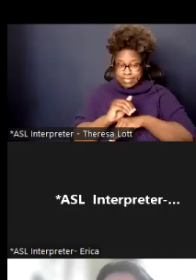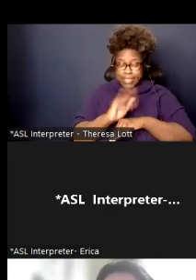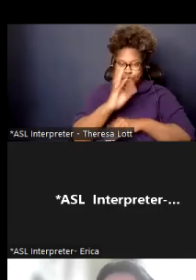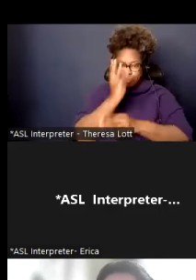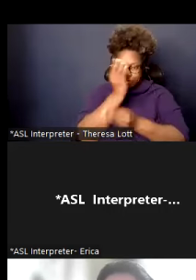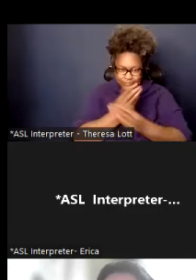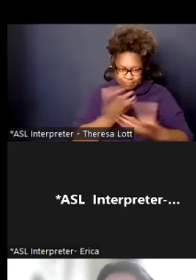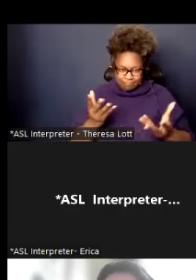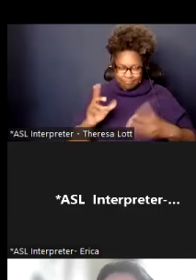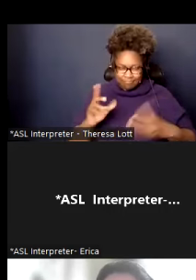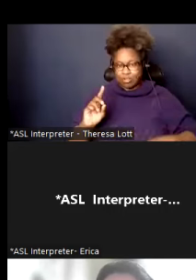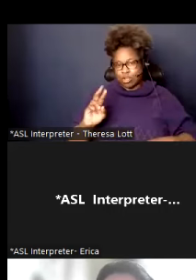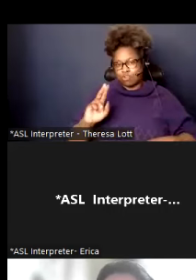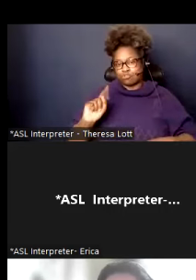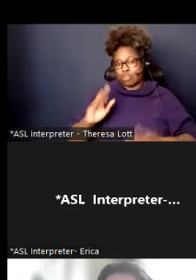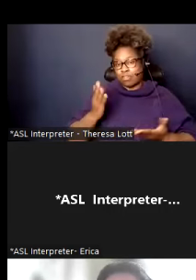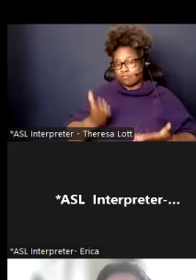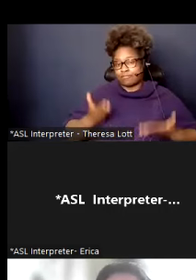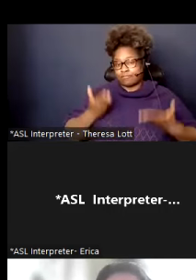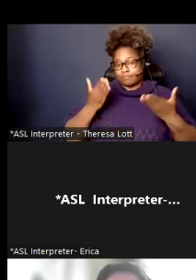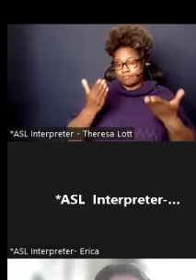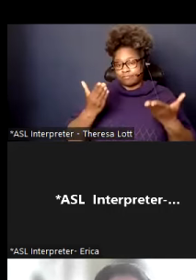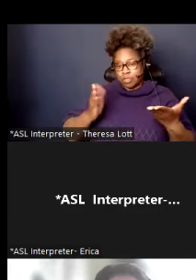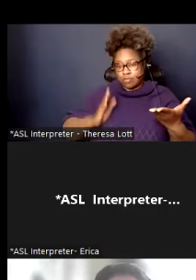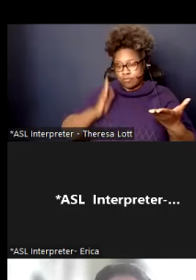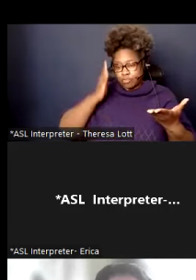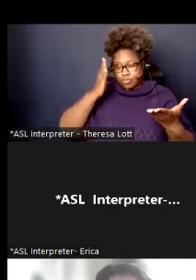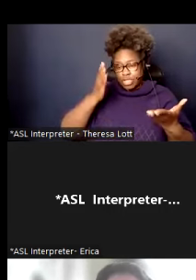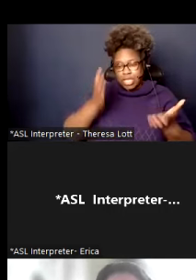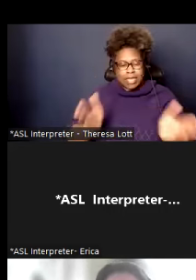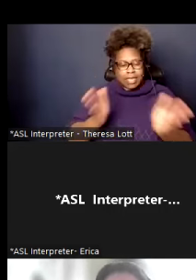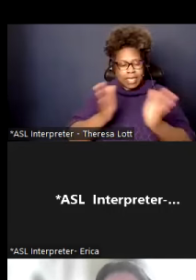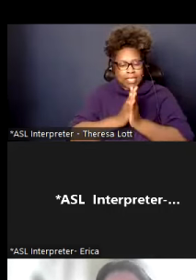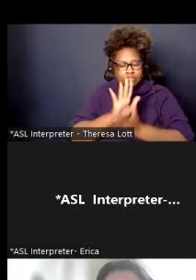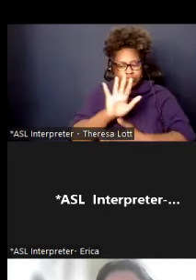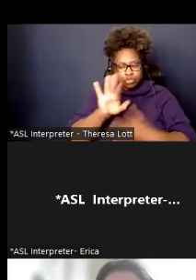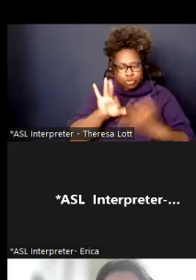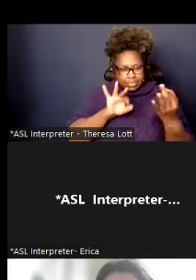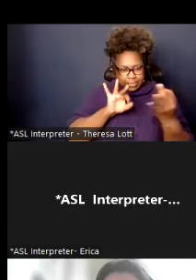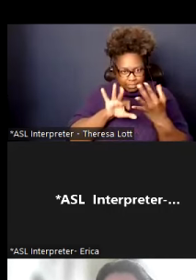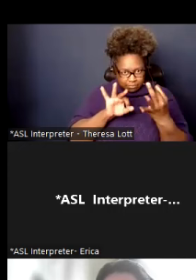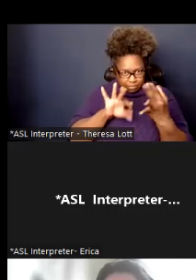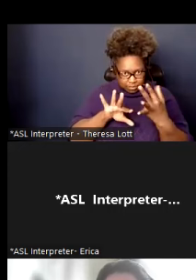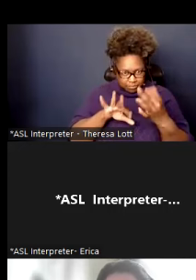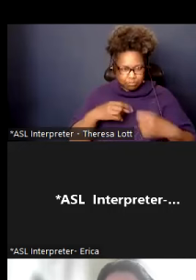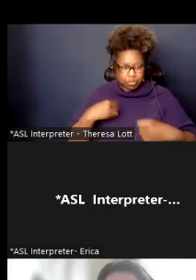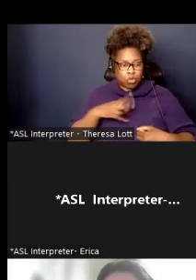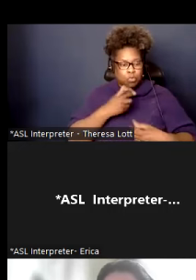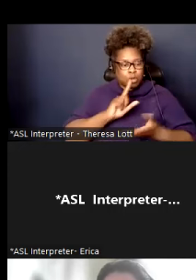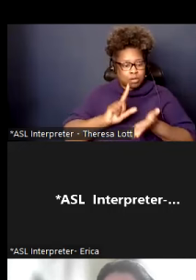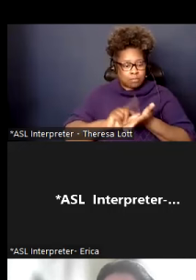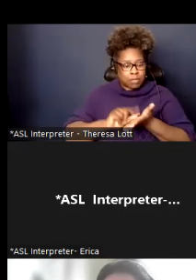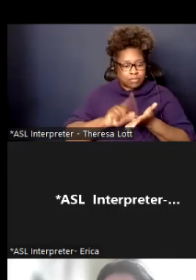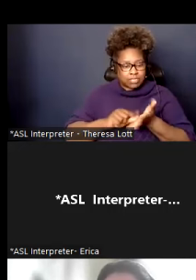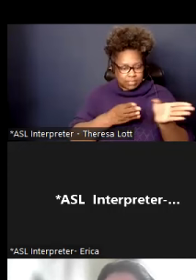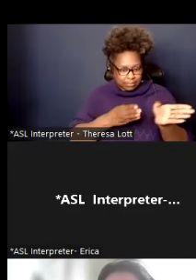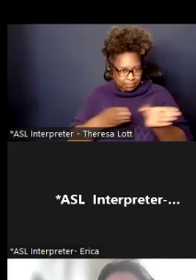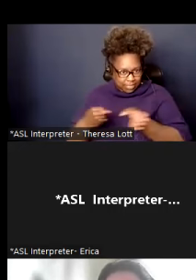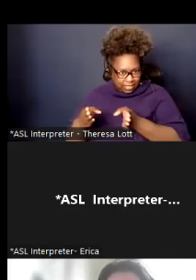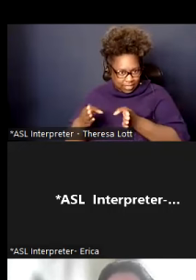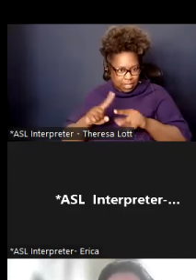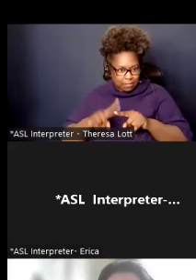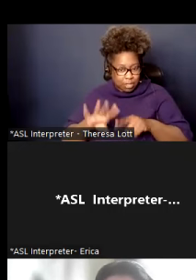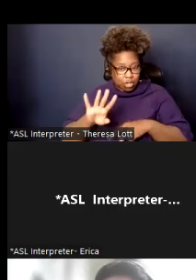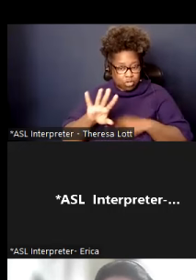draft recommendations for the future and ask for your input. We will be publishing the plan based on your feedback and